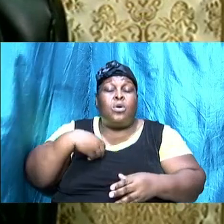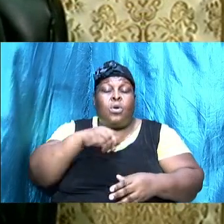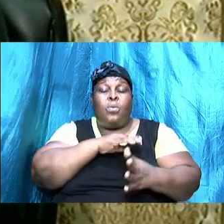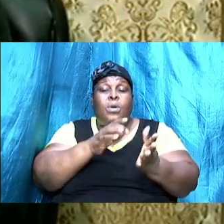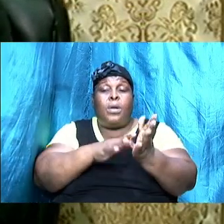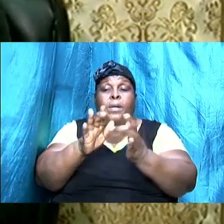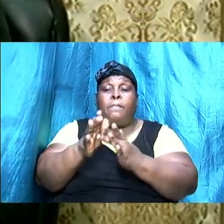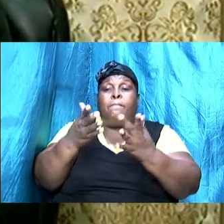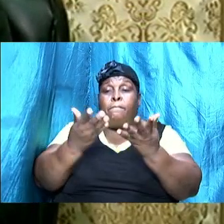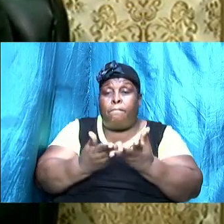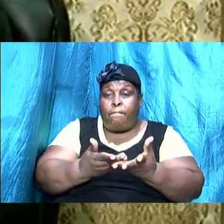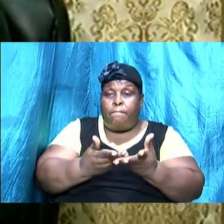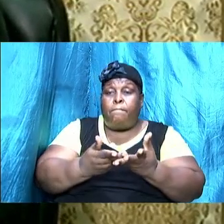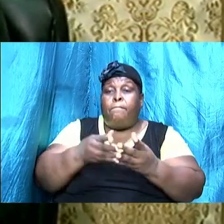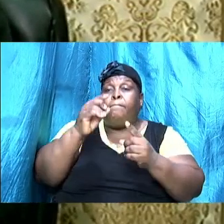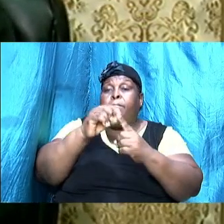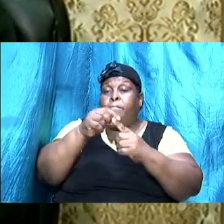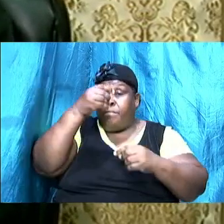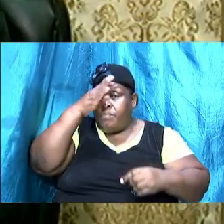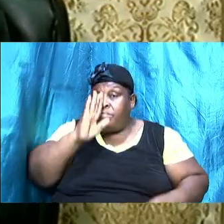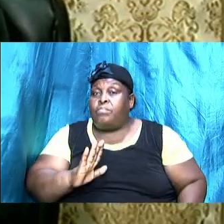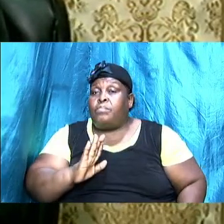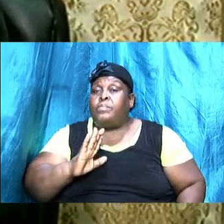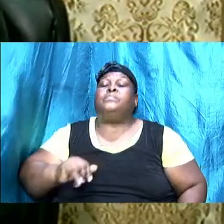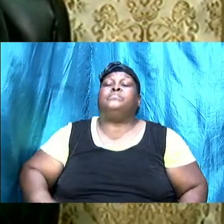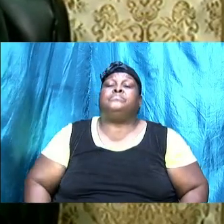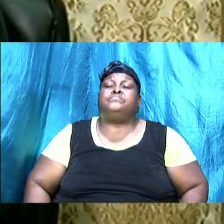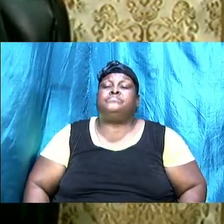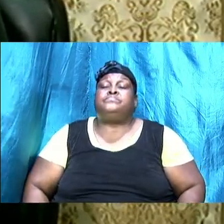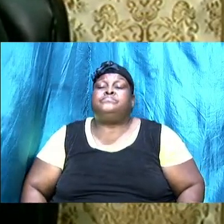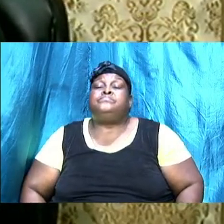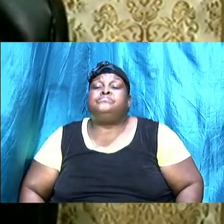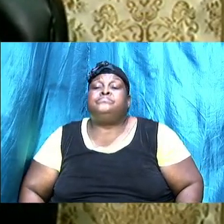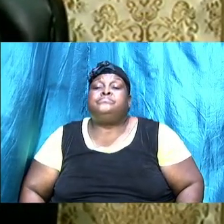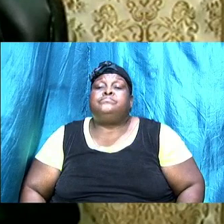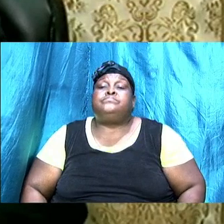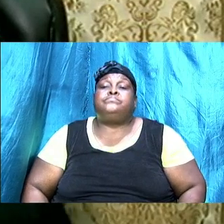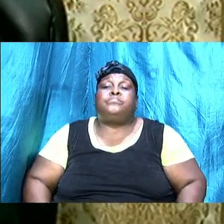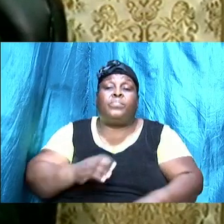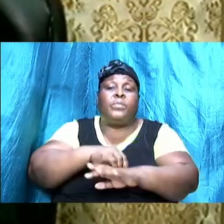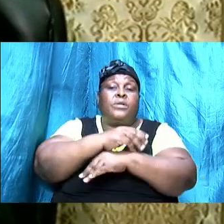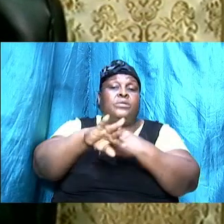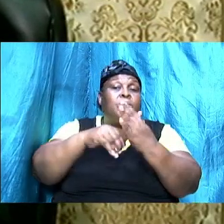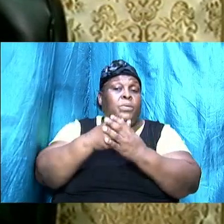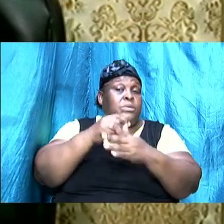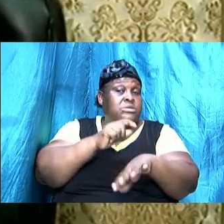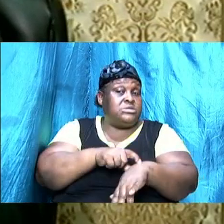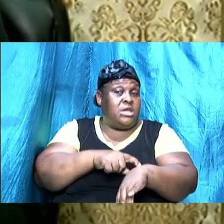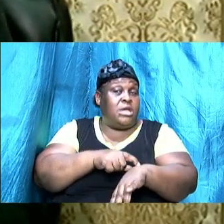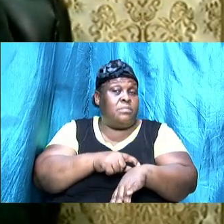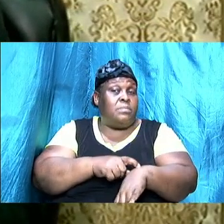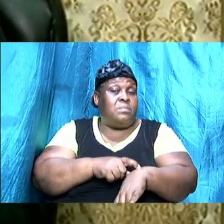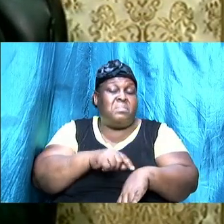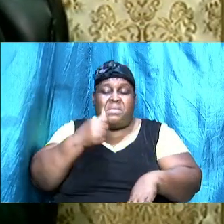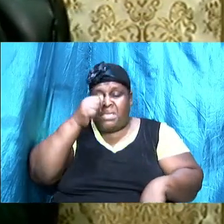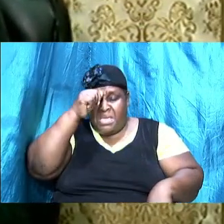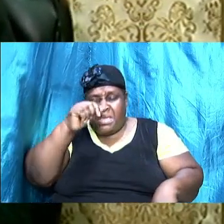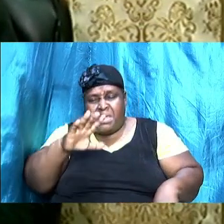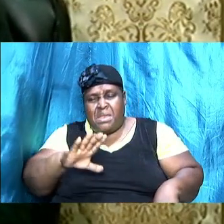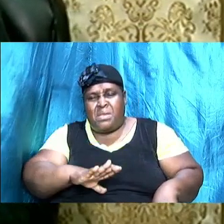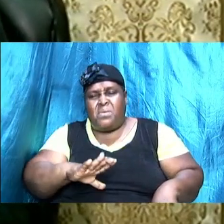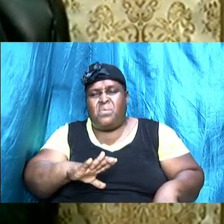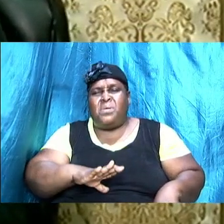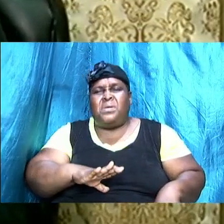to be the Word of God at all times. And anybody in